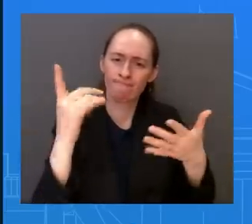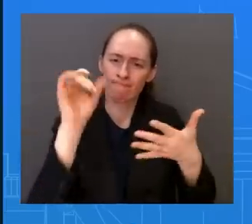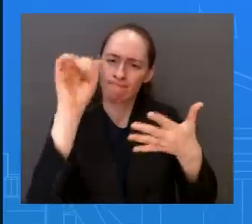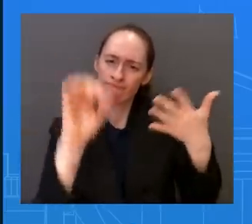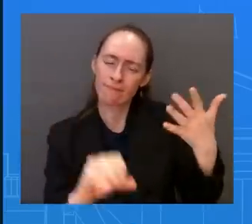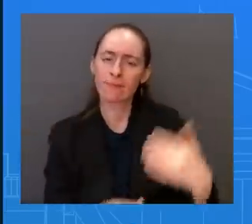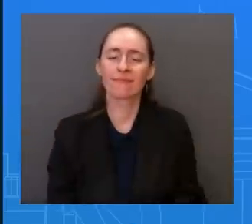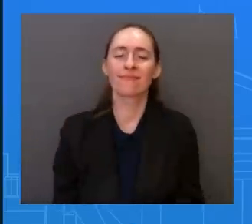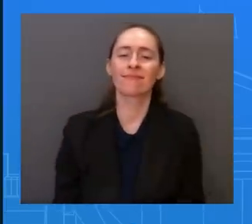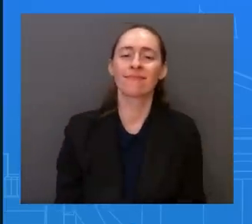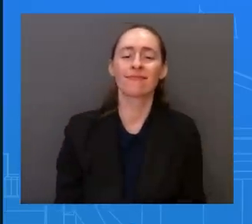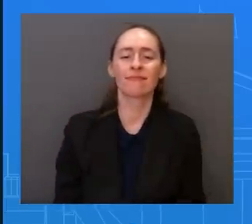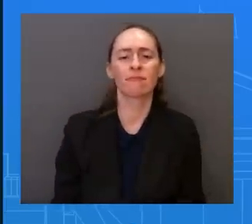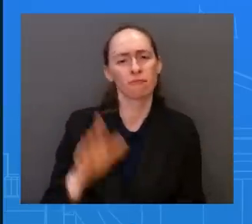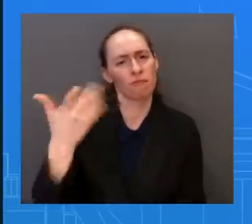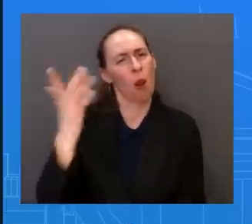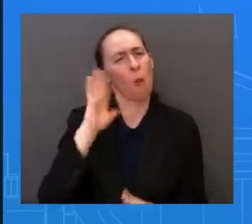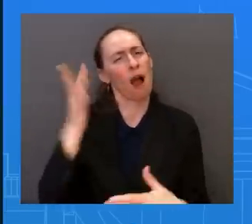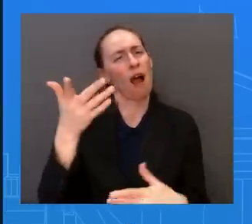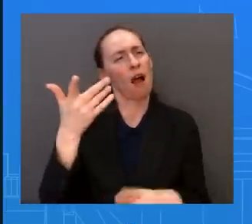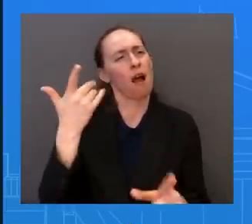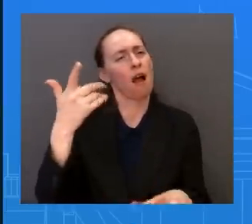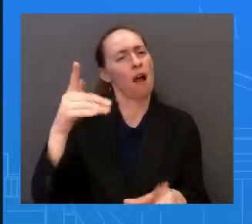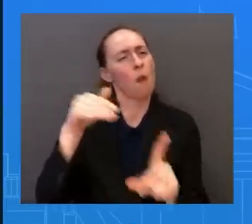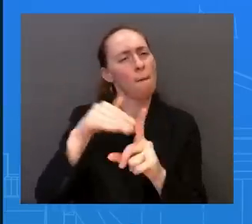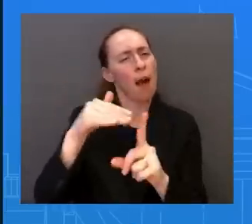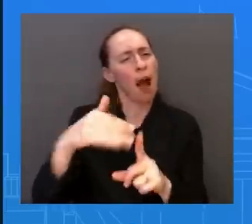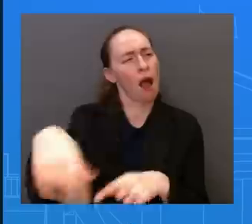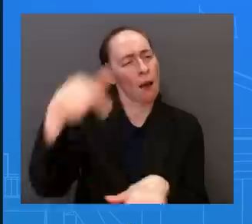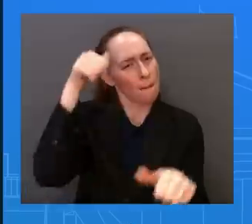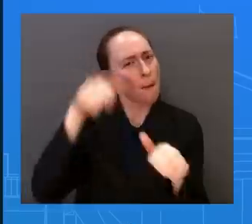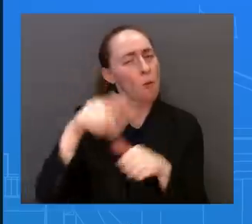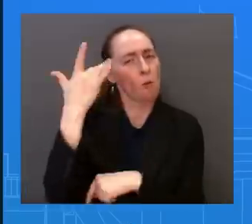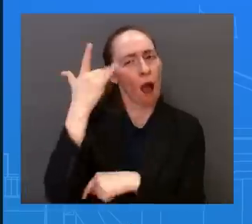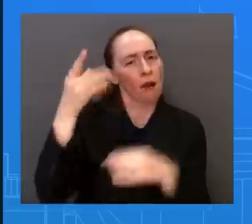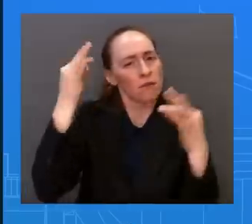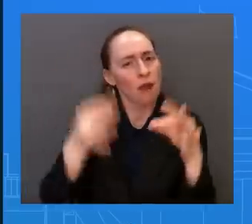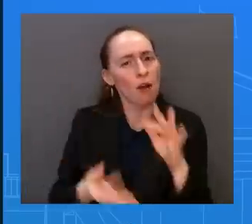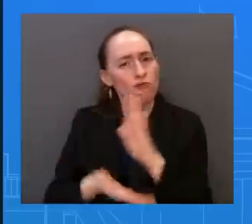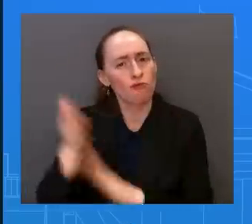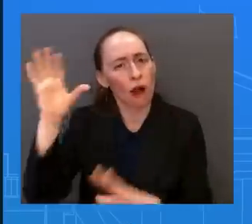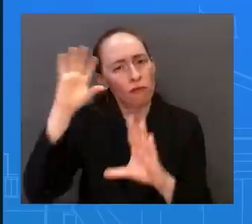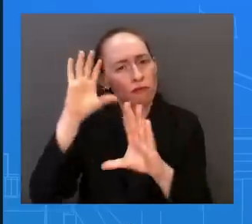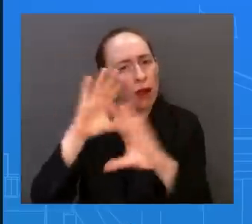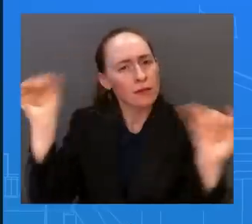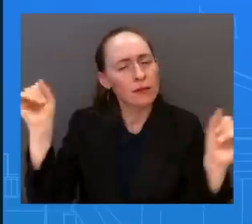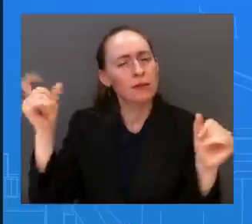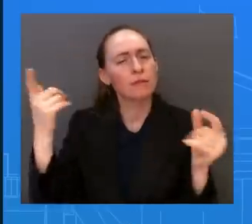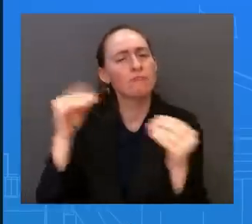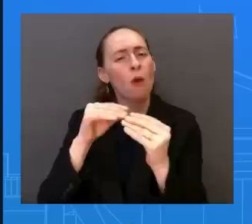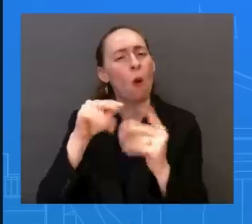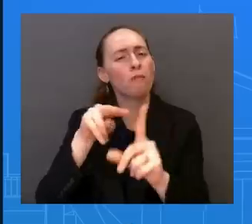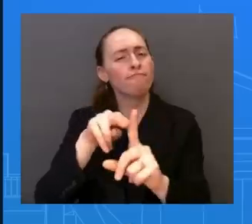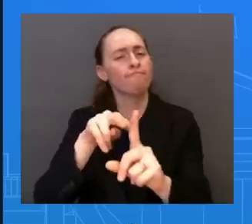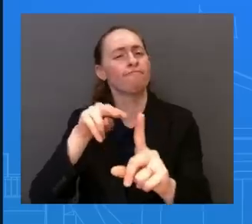and the broader frame around what it actually means to pursue what he refers to as a bottom-out,